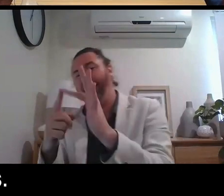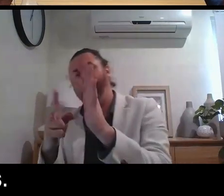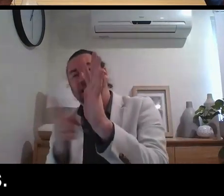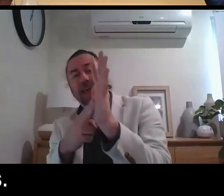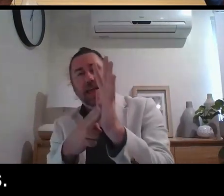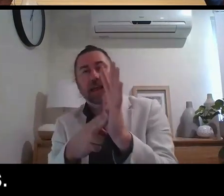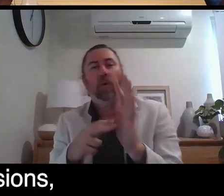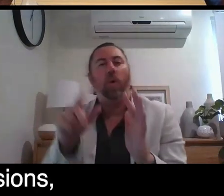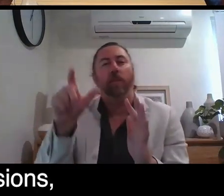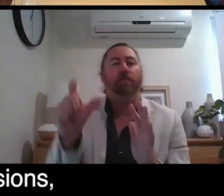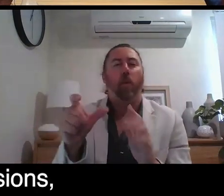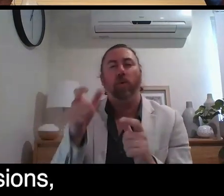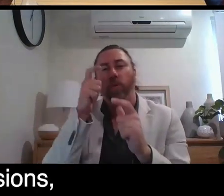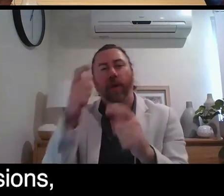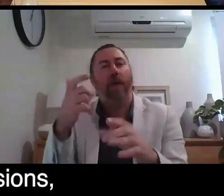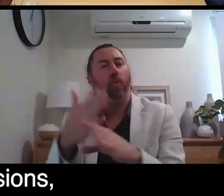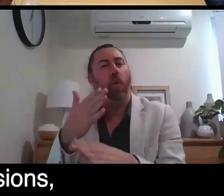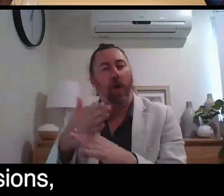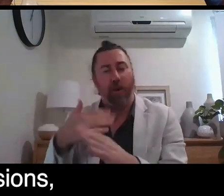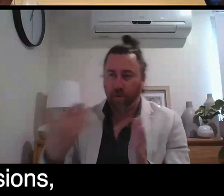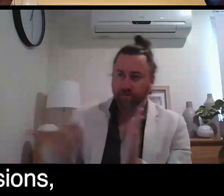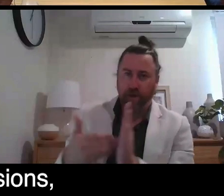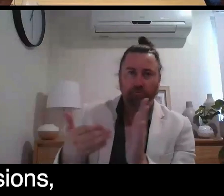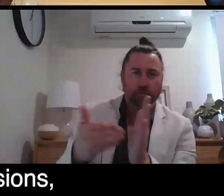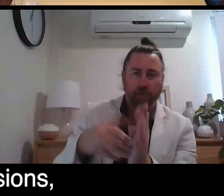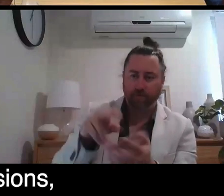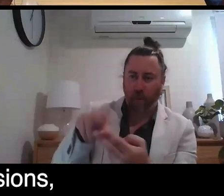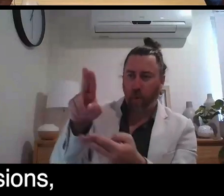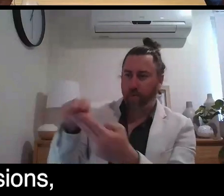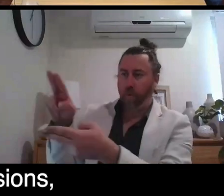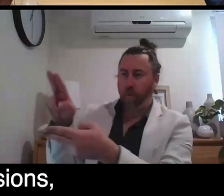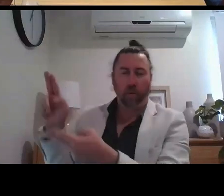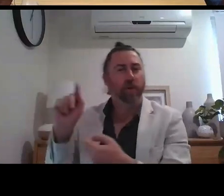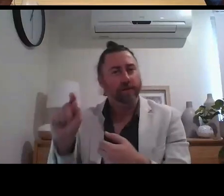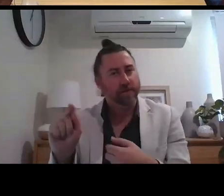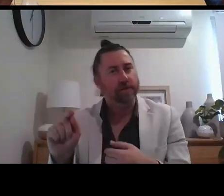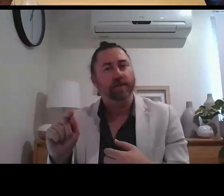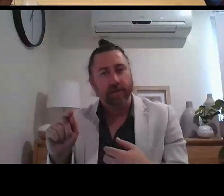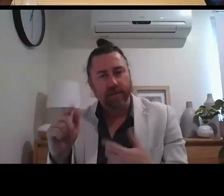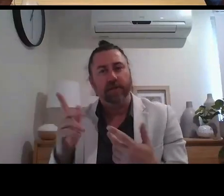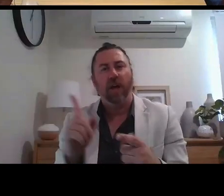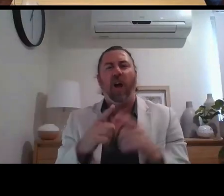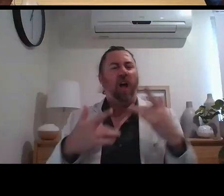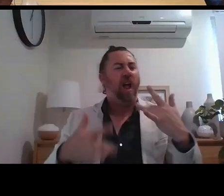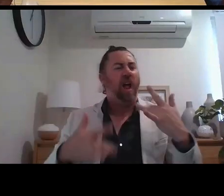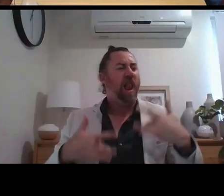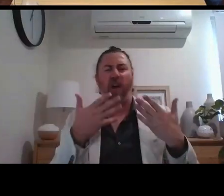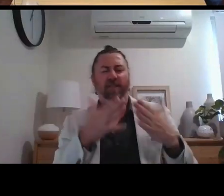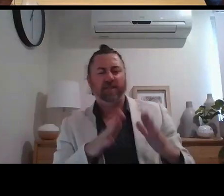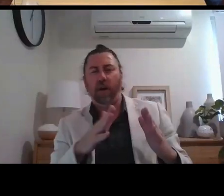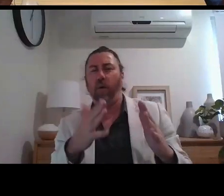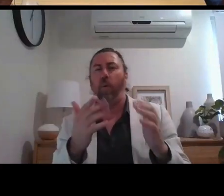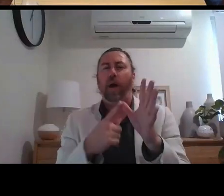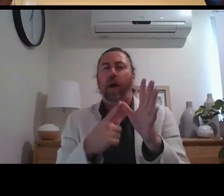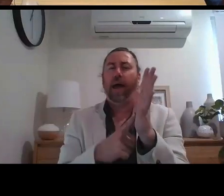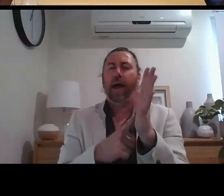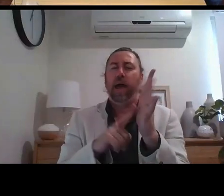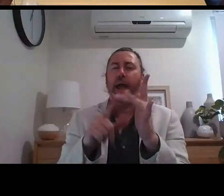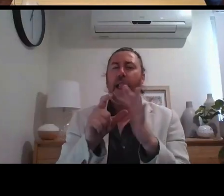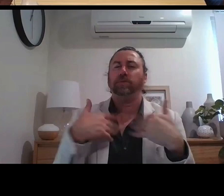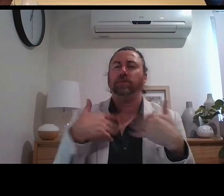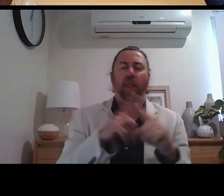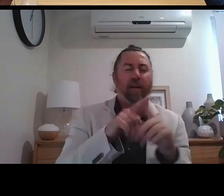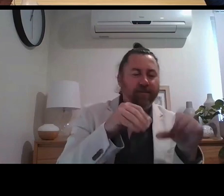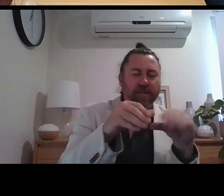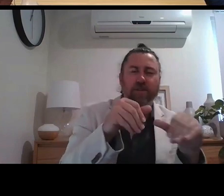personal care workers. So I think the inclusion of other types of professions, lifestyle workers and allied health, would